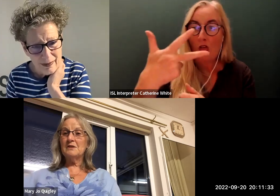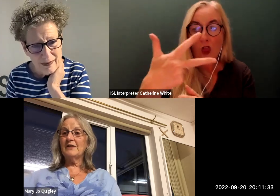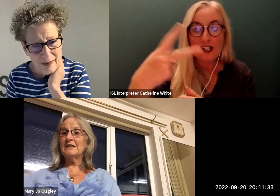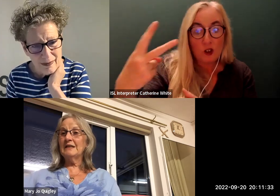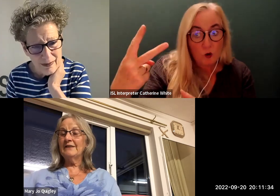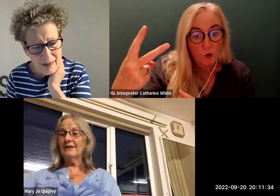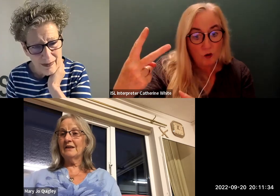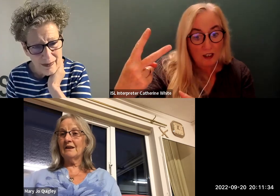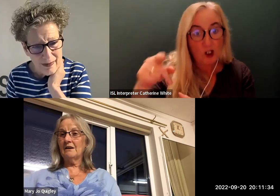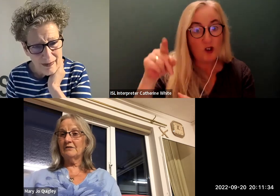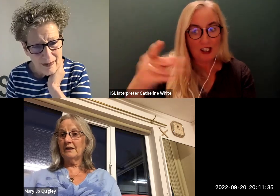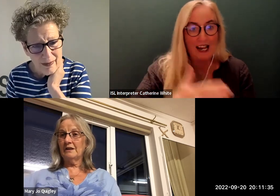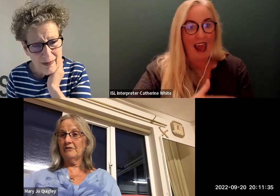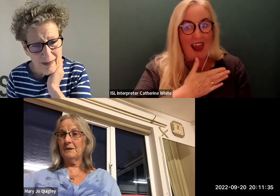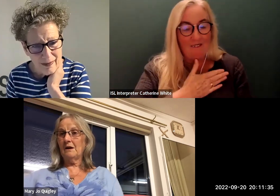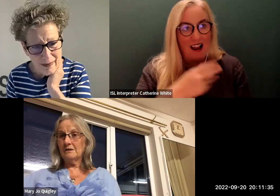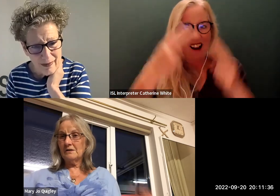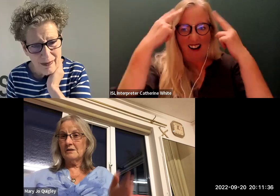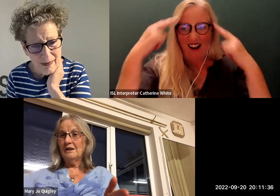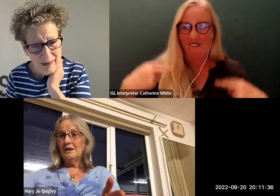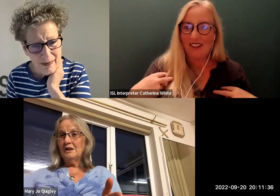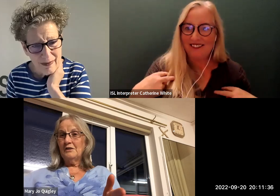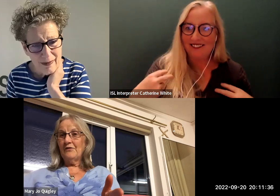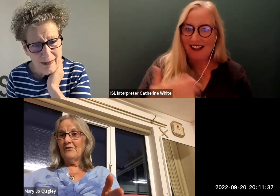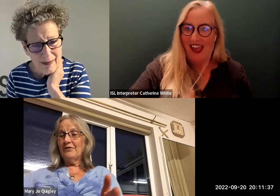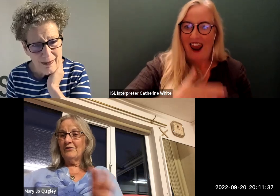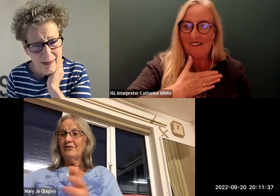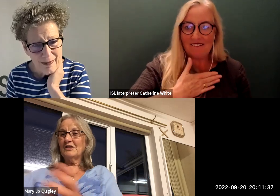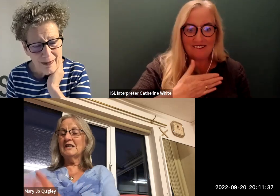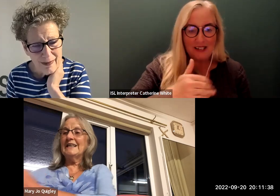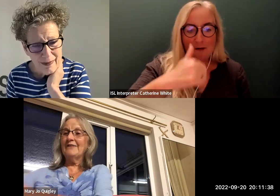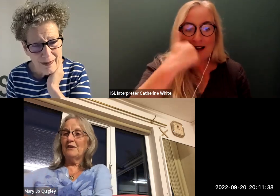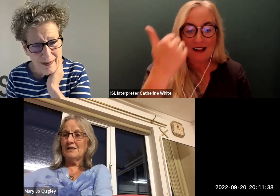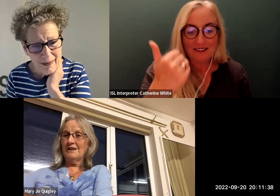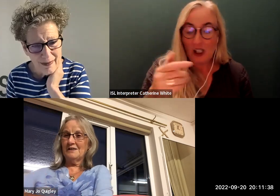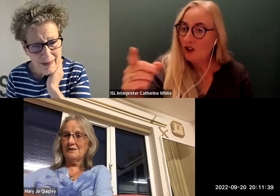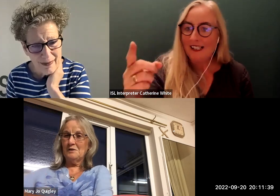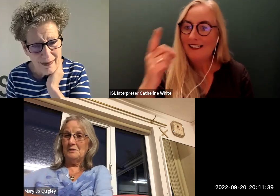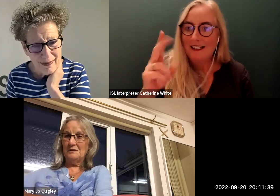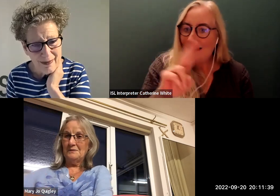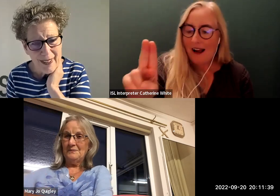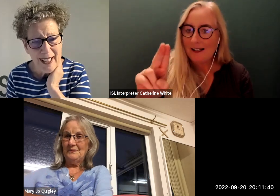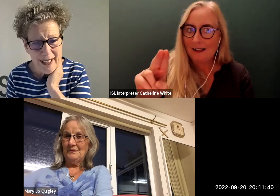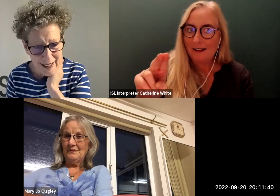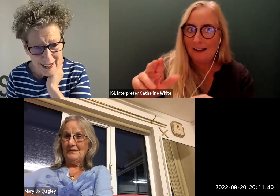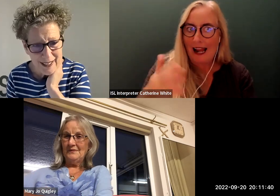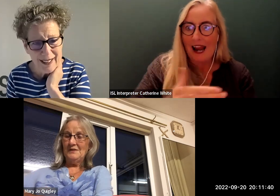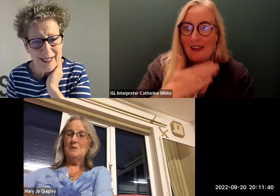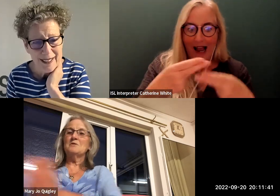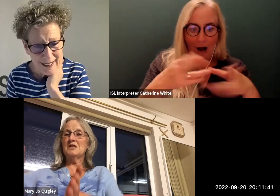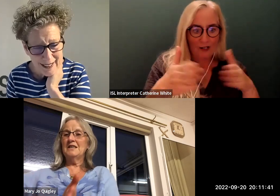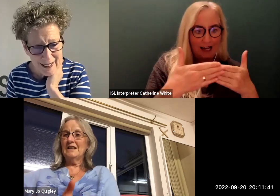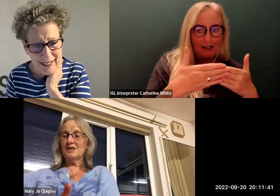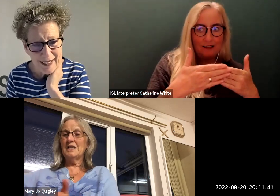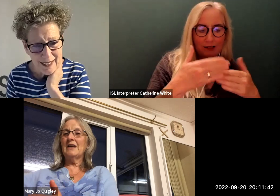she was effectively living a convent life, because she didn't live outside the school. Yes.